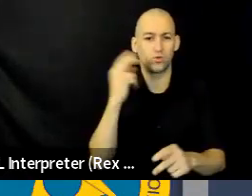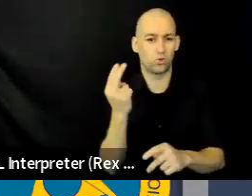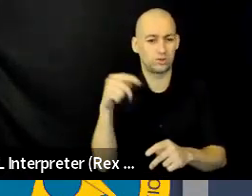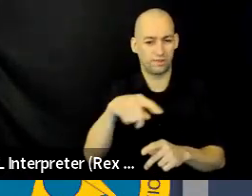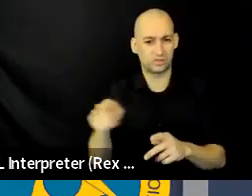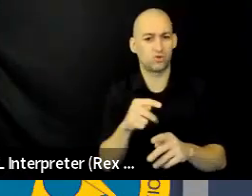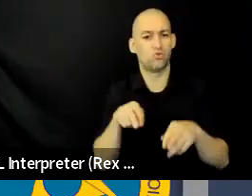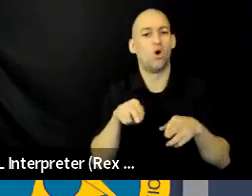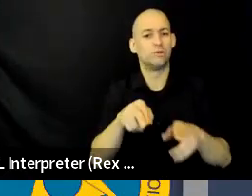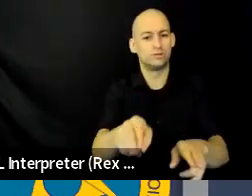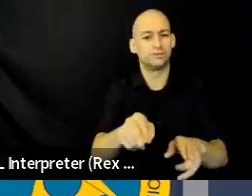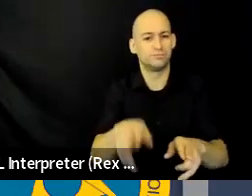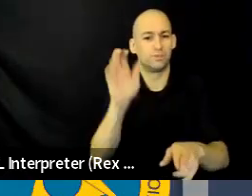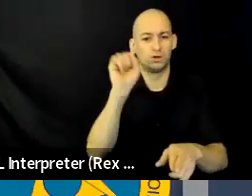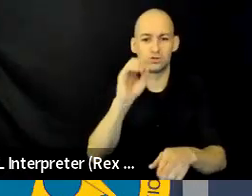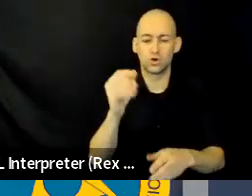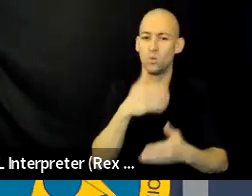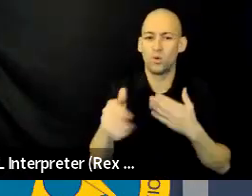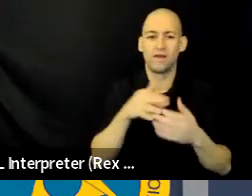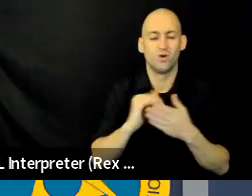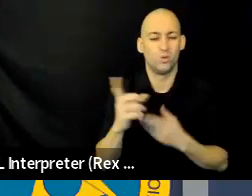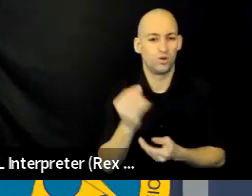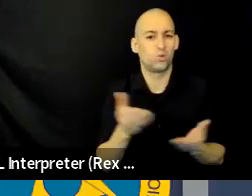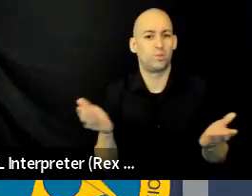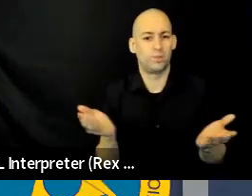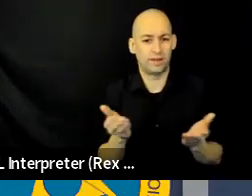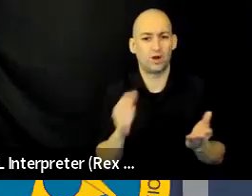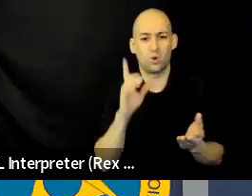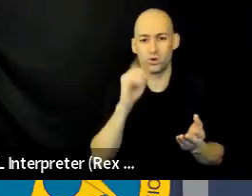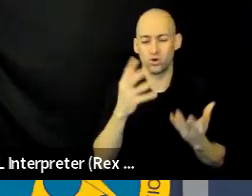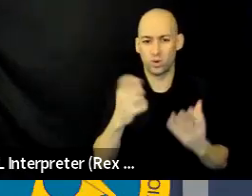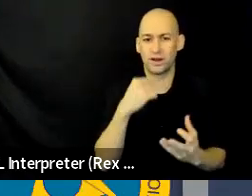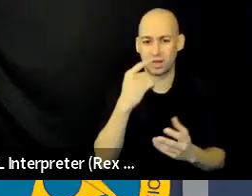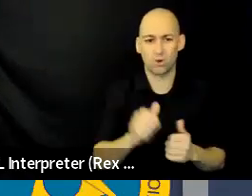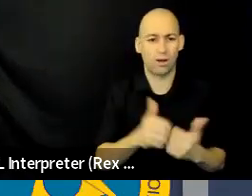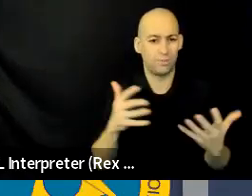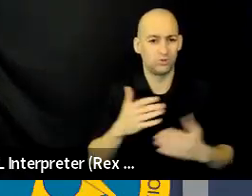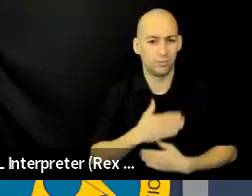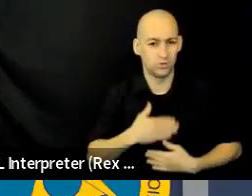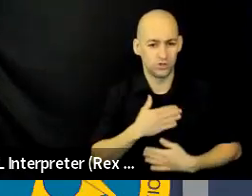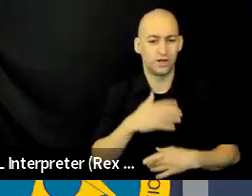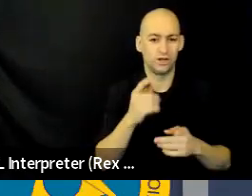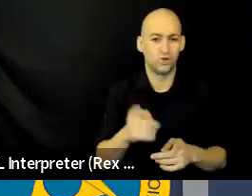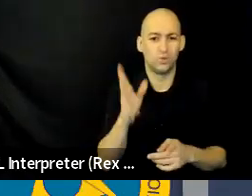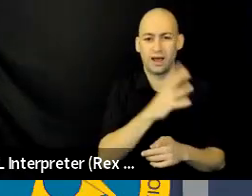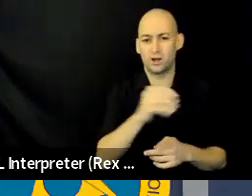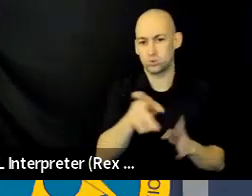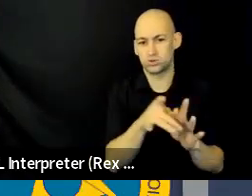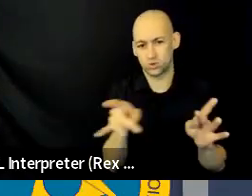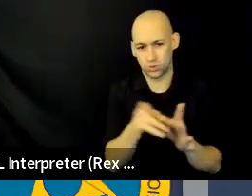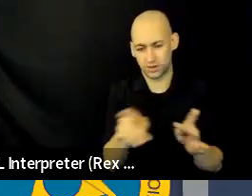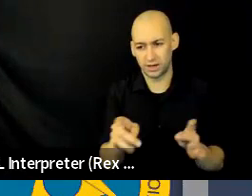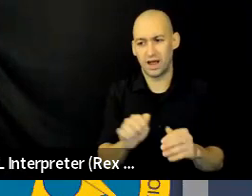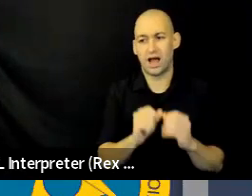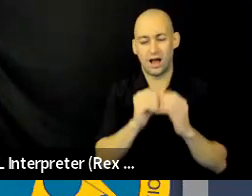roads. So whatever we do up here, we do want to tell you how much we appreciate you, and your story has obviously